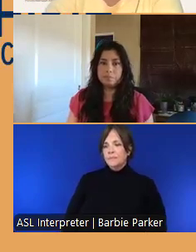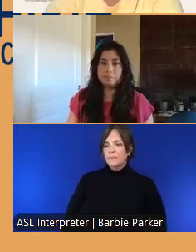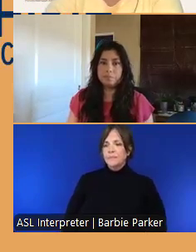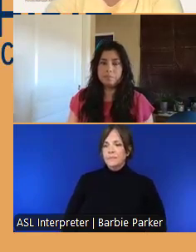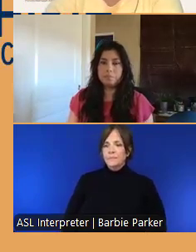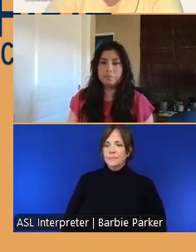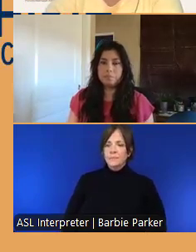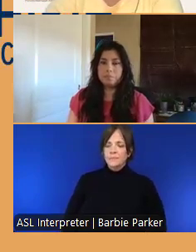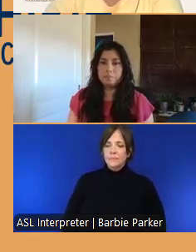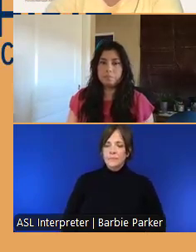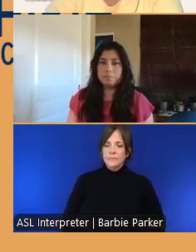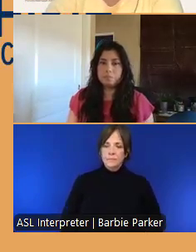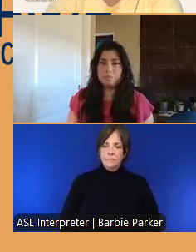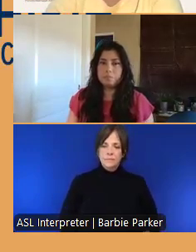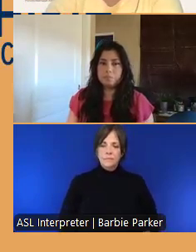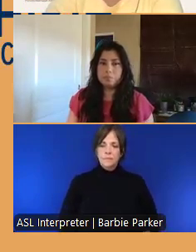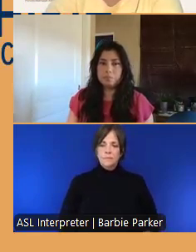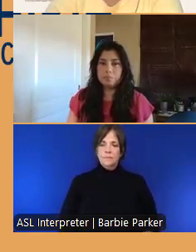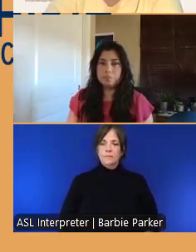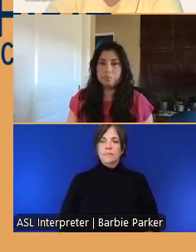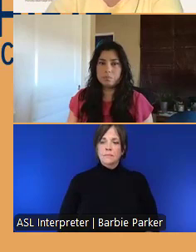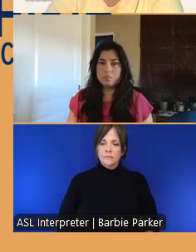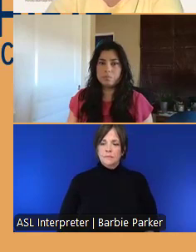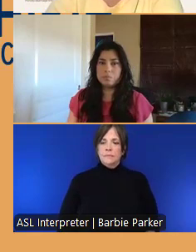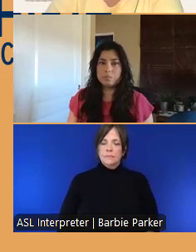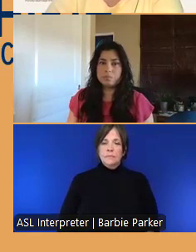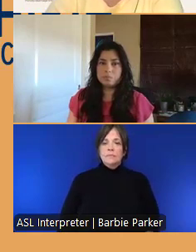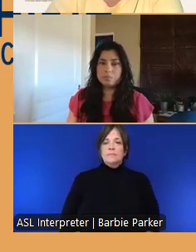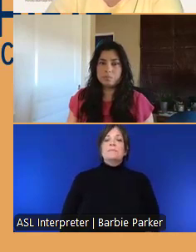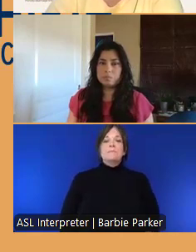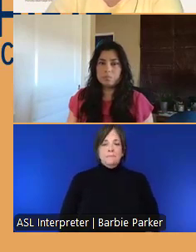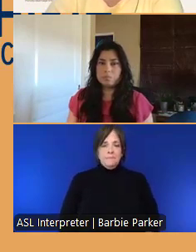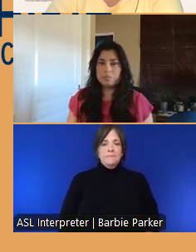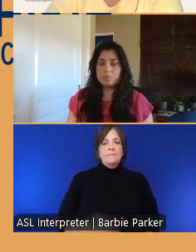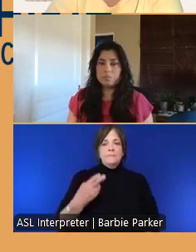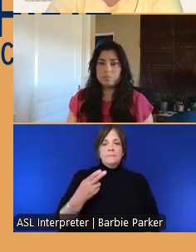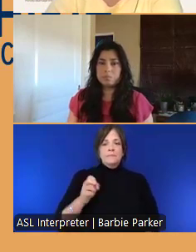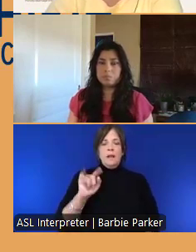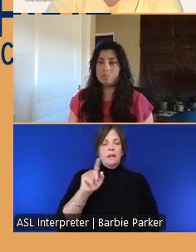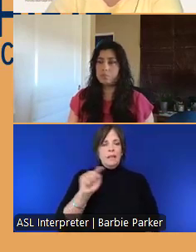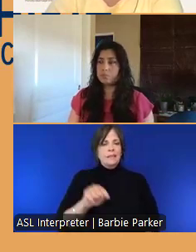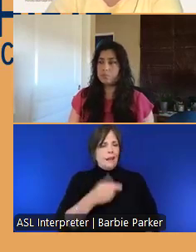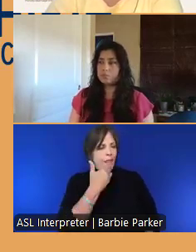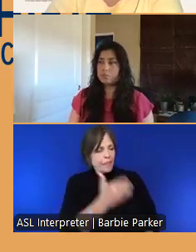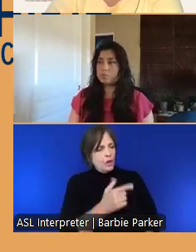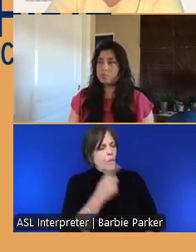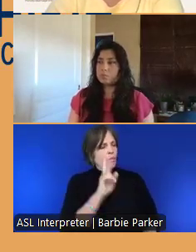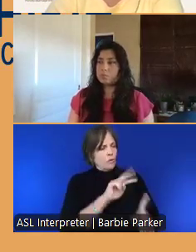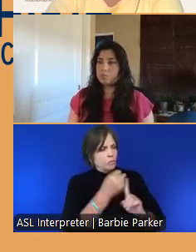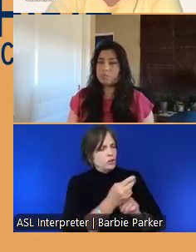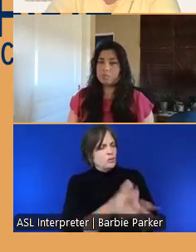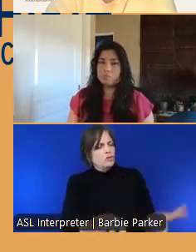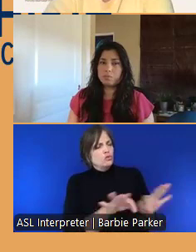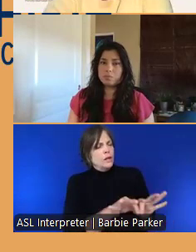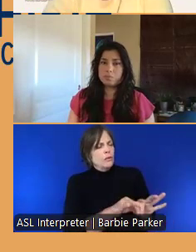Thank you so much. I think your perspective is critical and very important to share, and for all of us again to